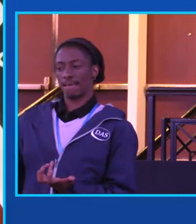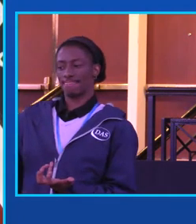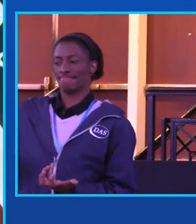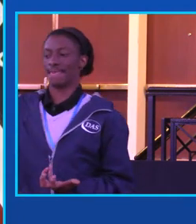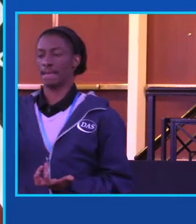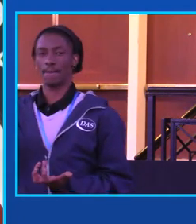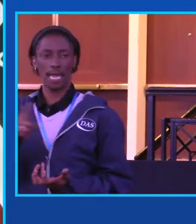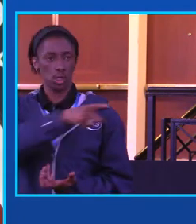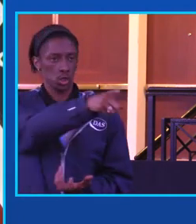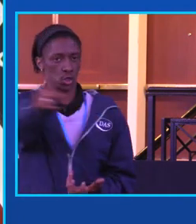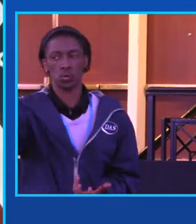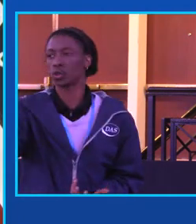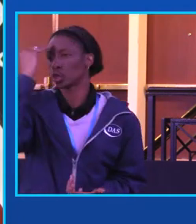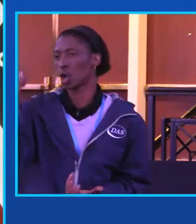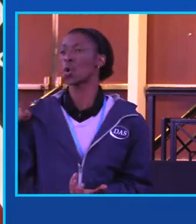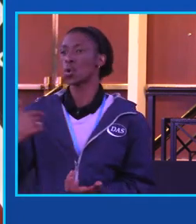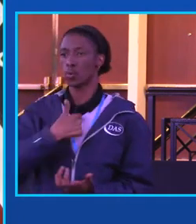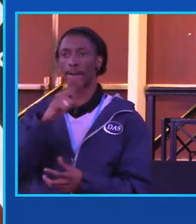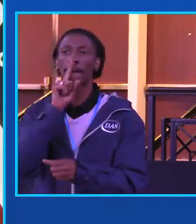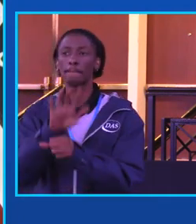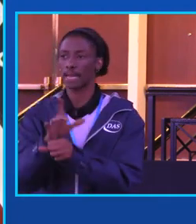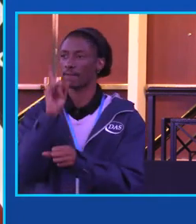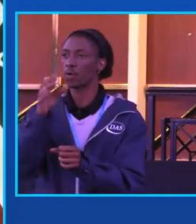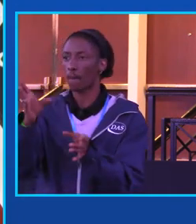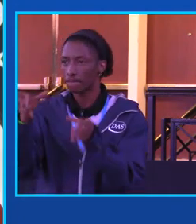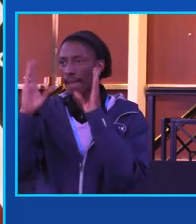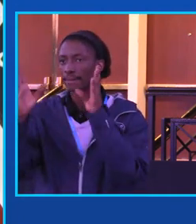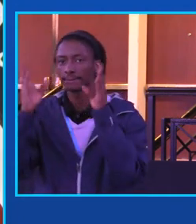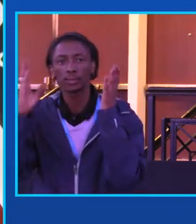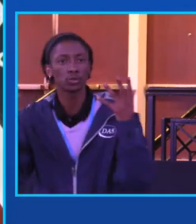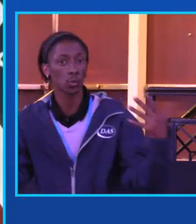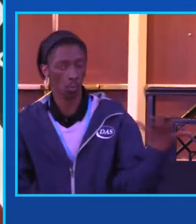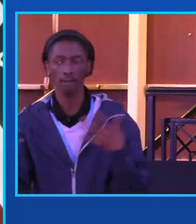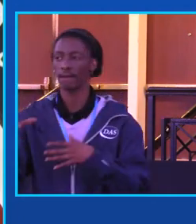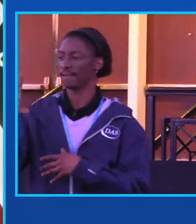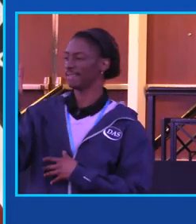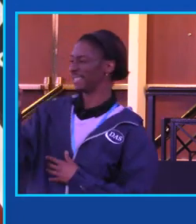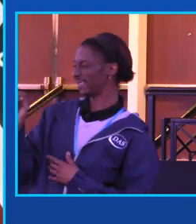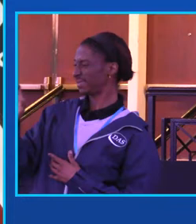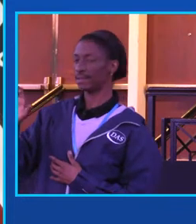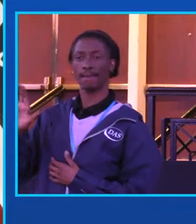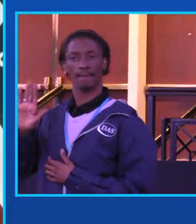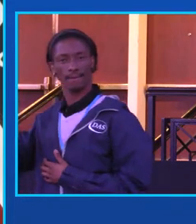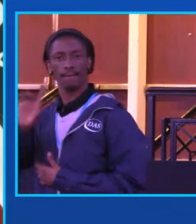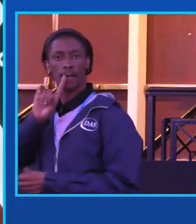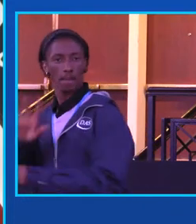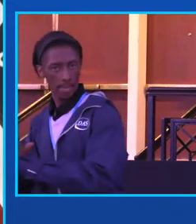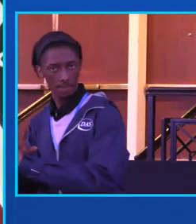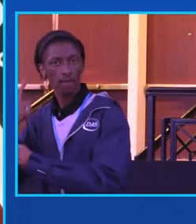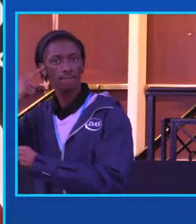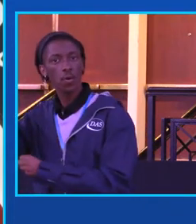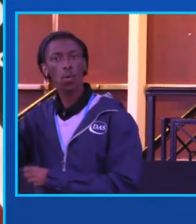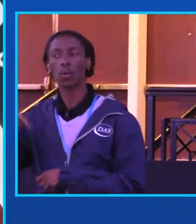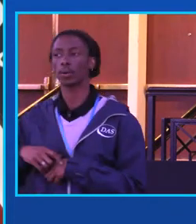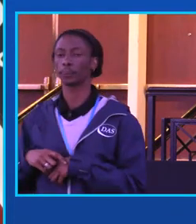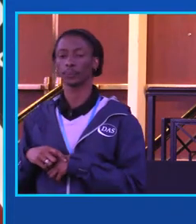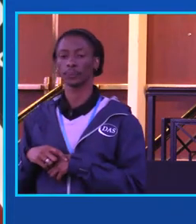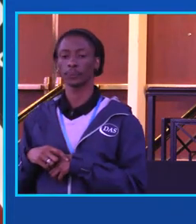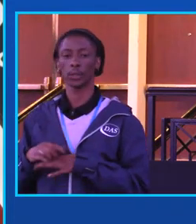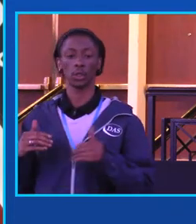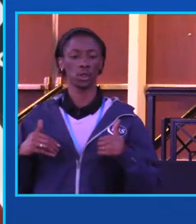know that we are committed to paying attention to the DNC's commitment to the